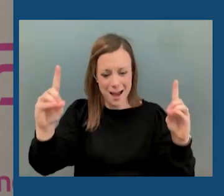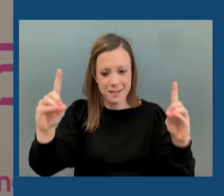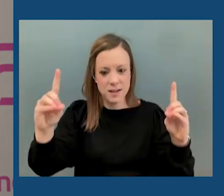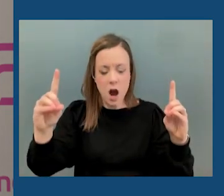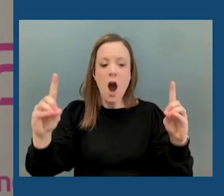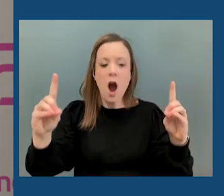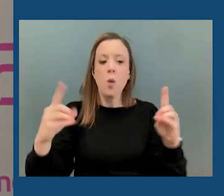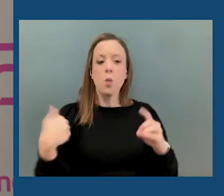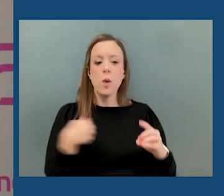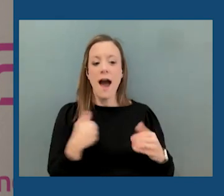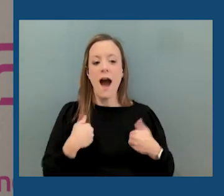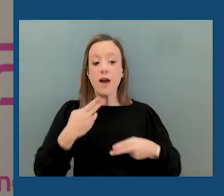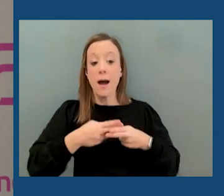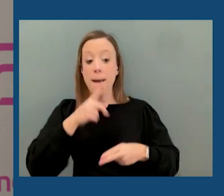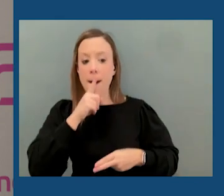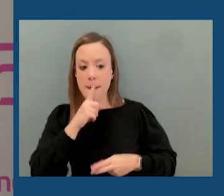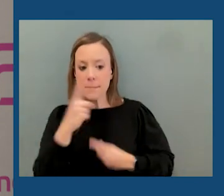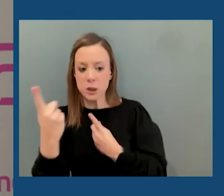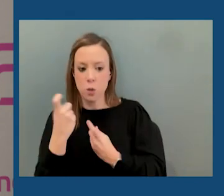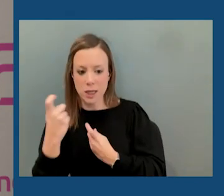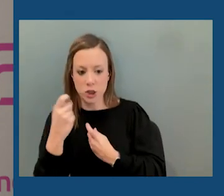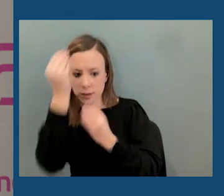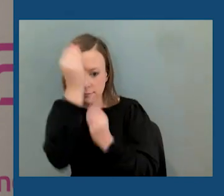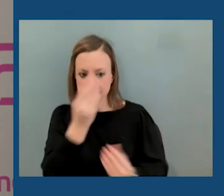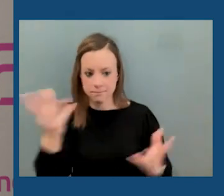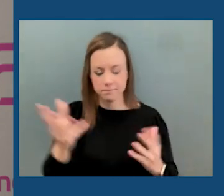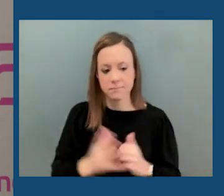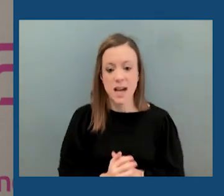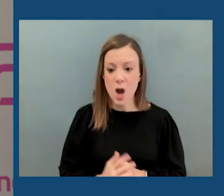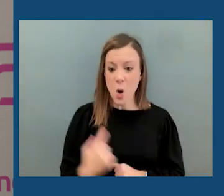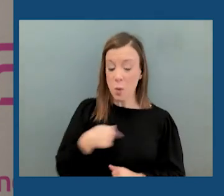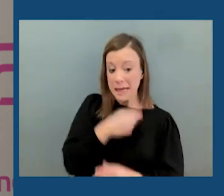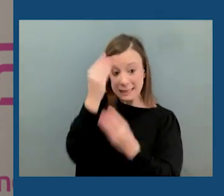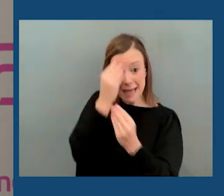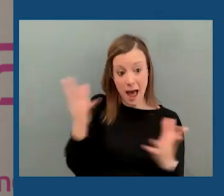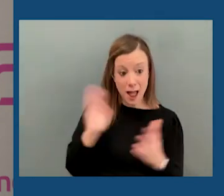over the years. And as we tell our students, it's okay to giggle.